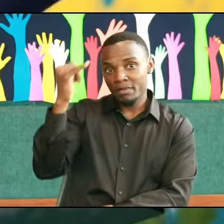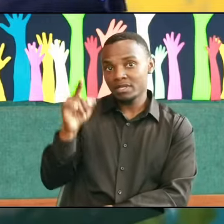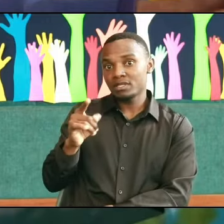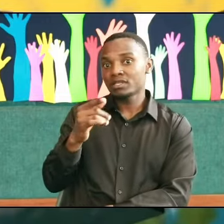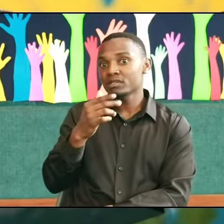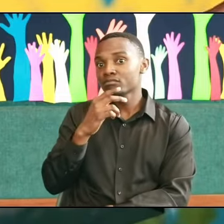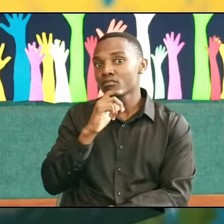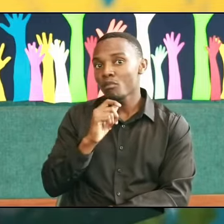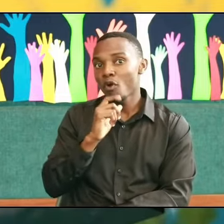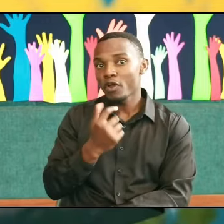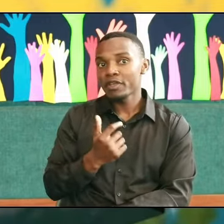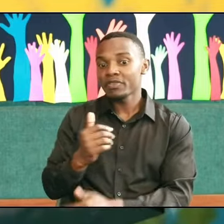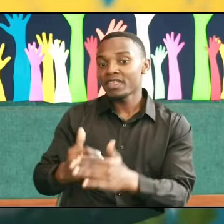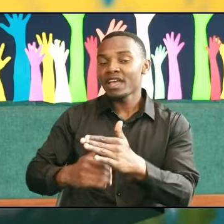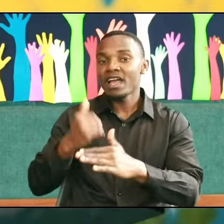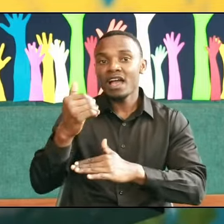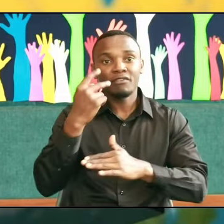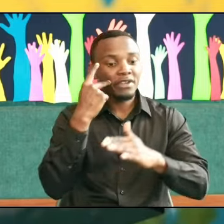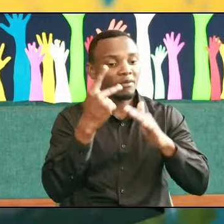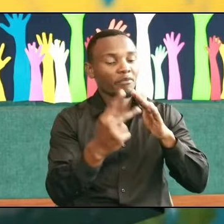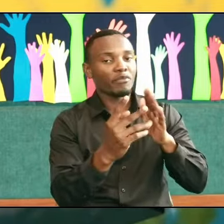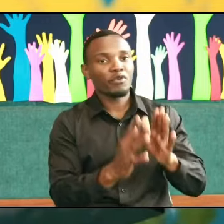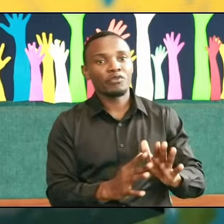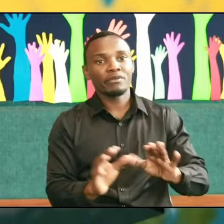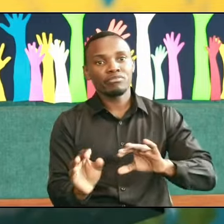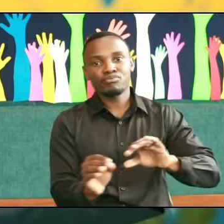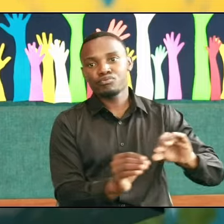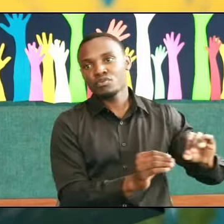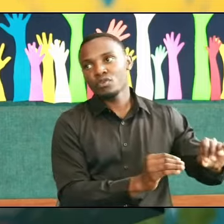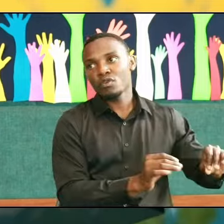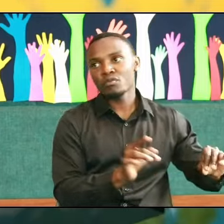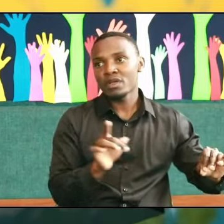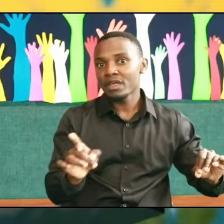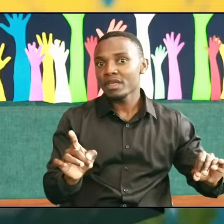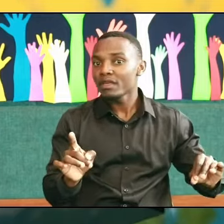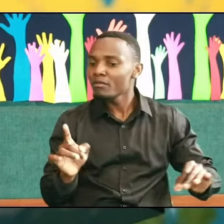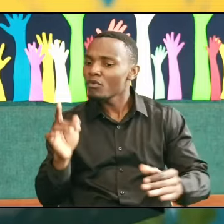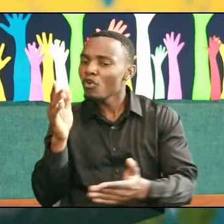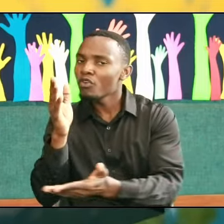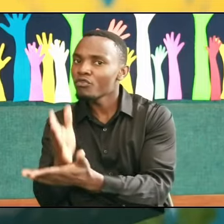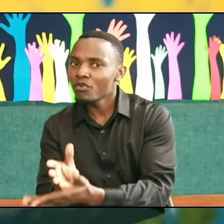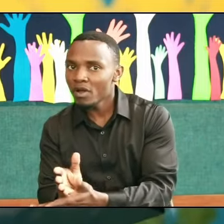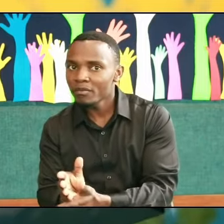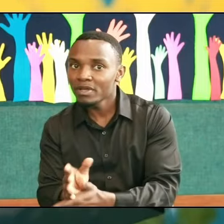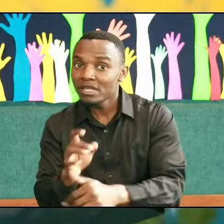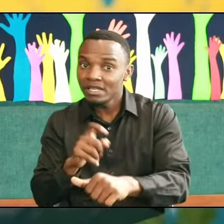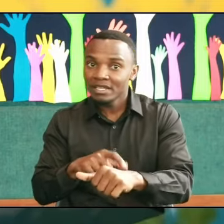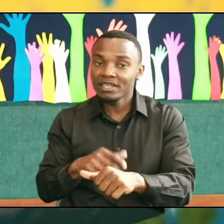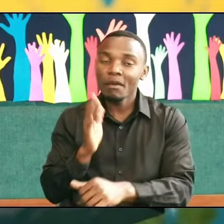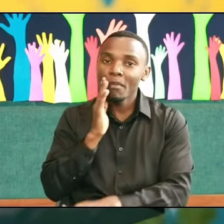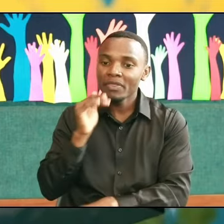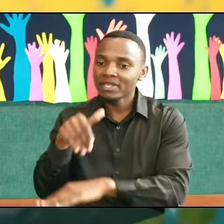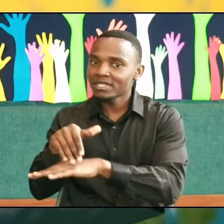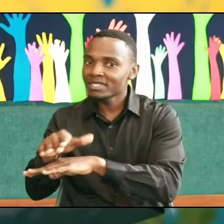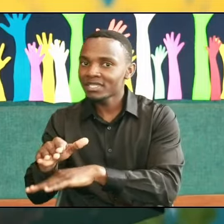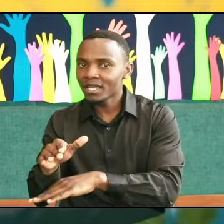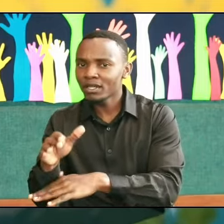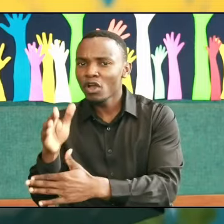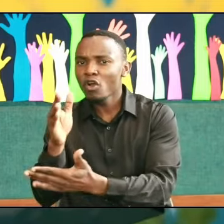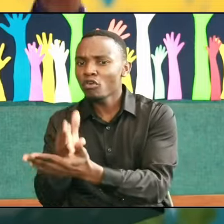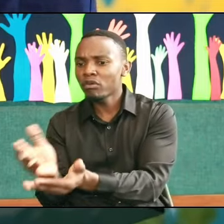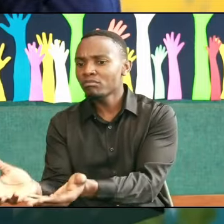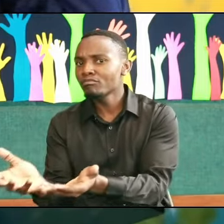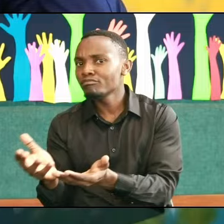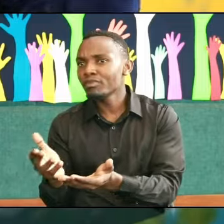After the prophet is gone, he goes to check when the mother says, can you go and bring the oil? And the boy runs, and what does he find?